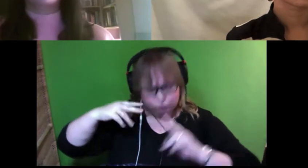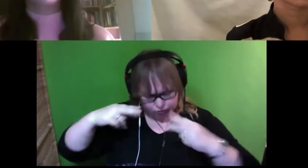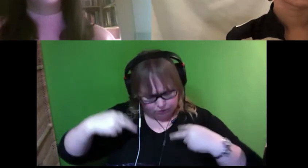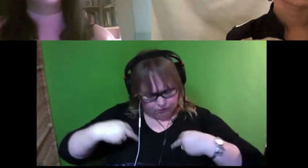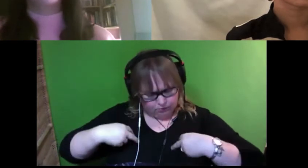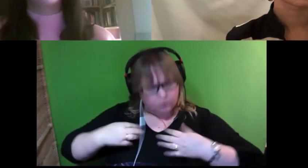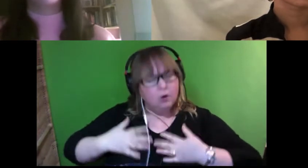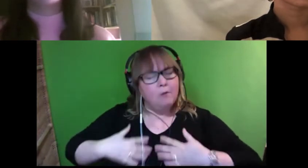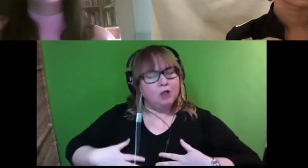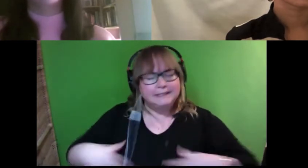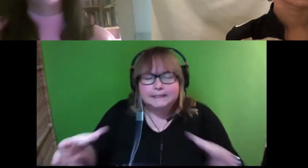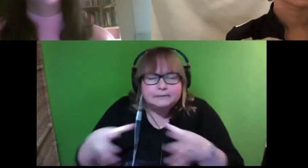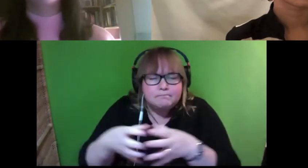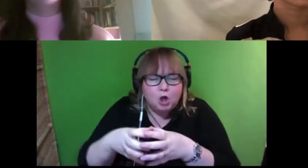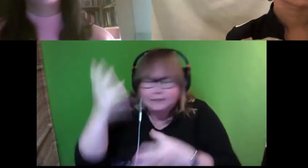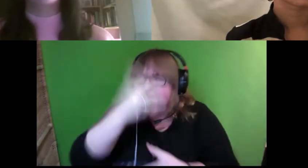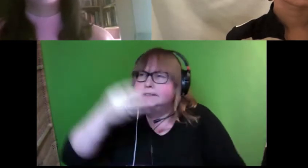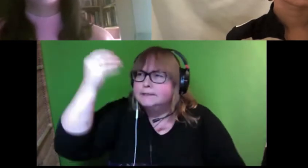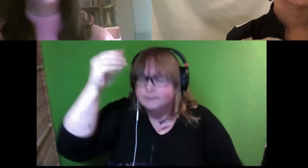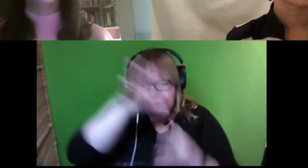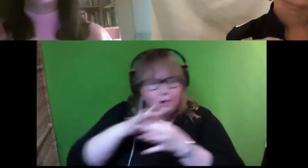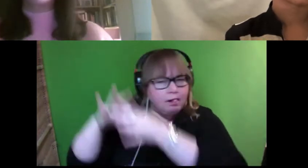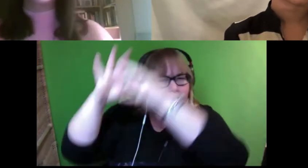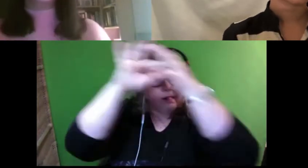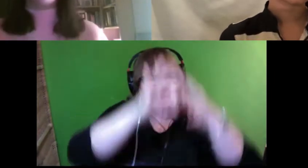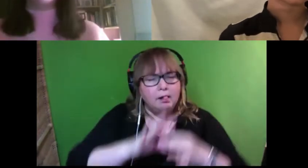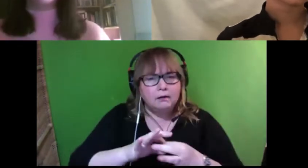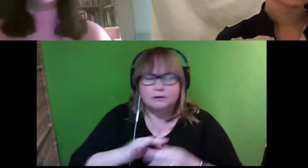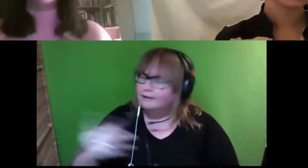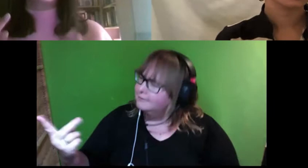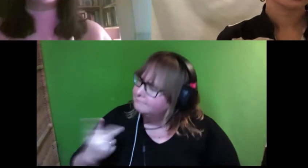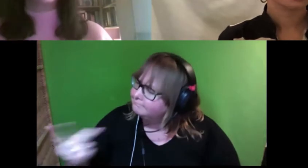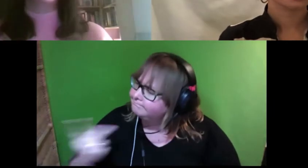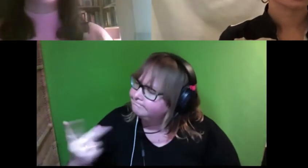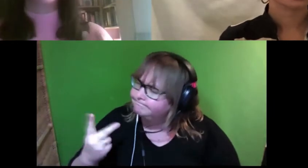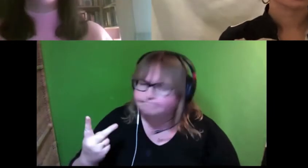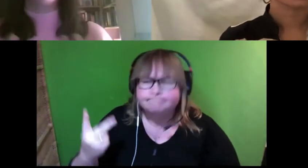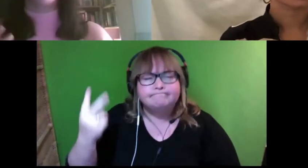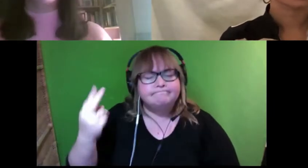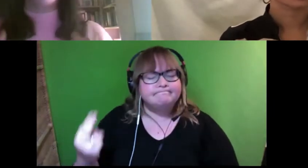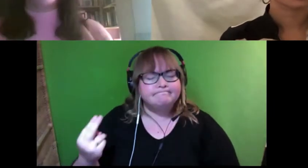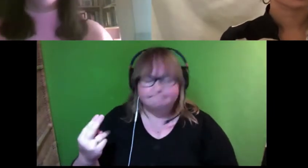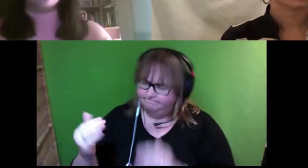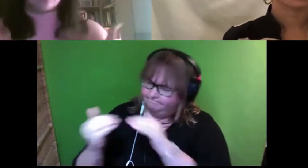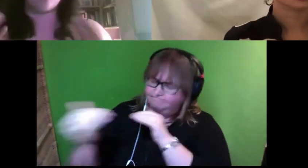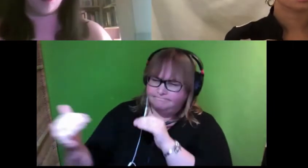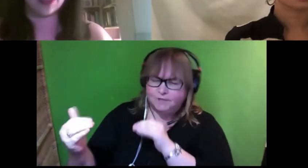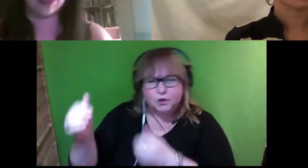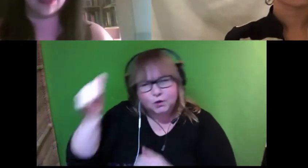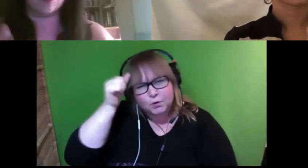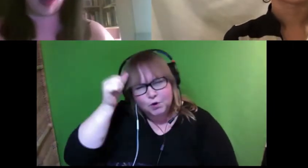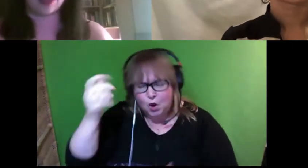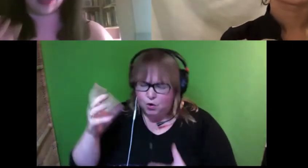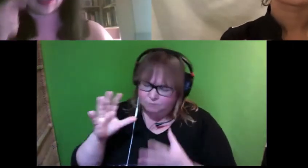so I think we have kind of come together because we both really prioritize what it means to build an